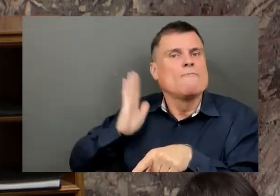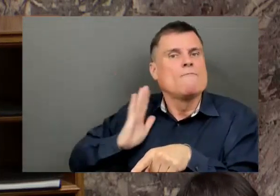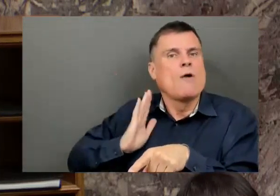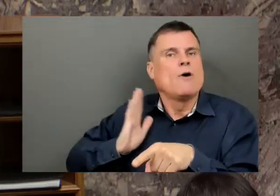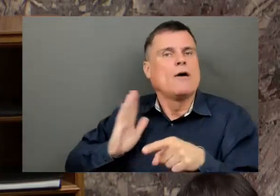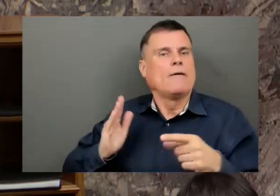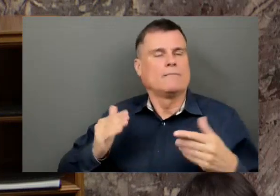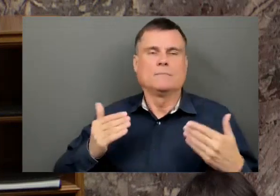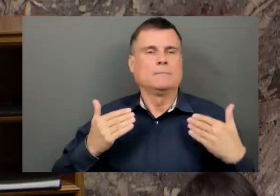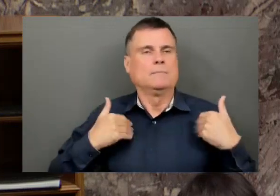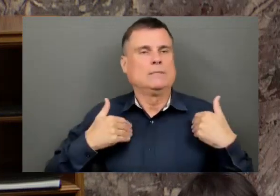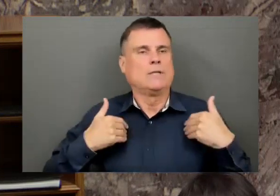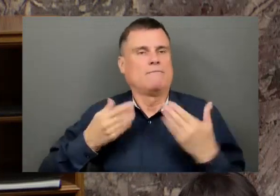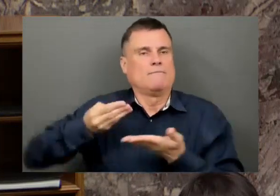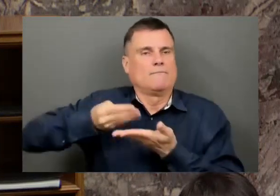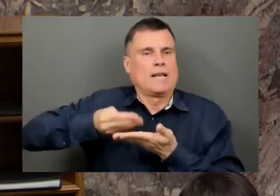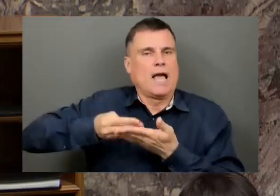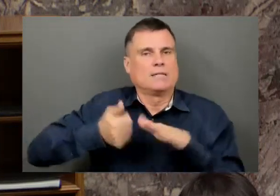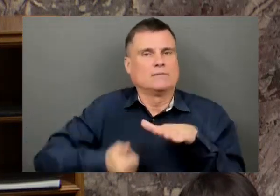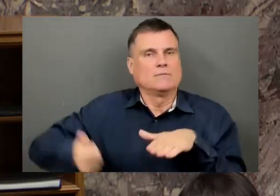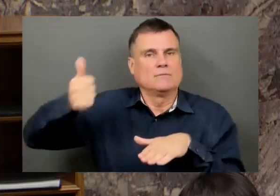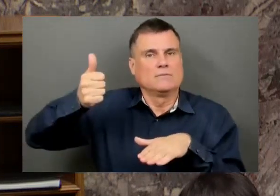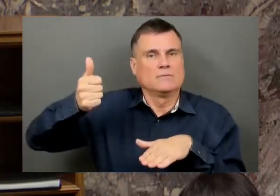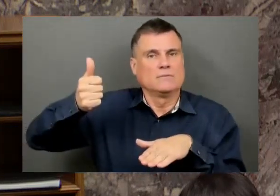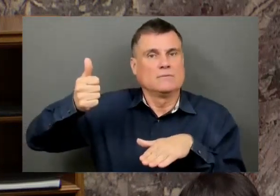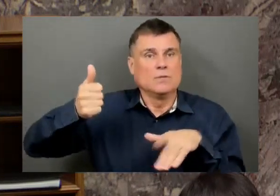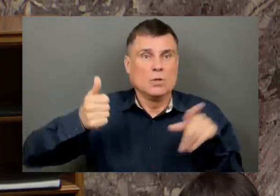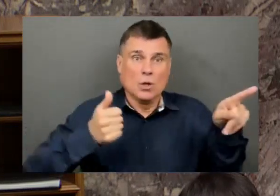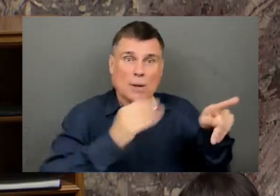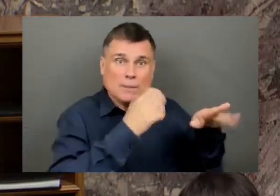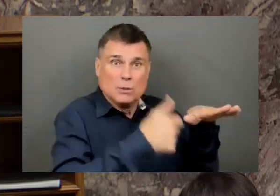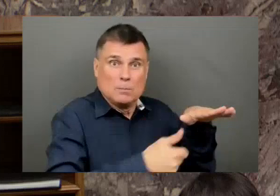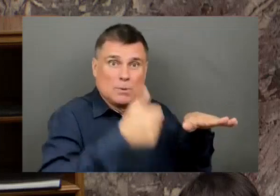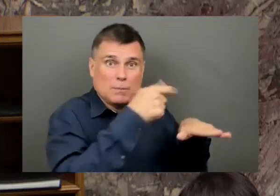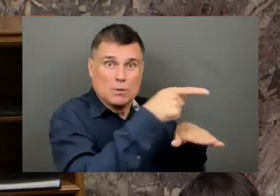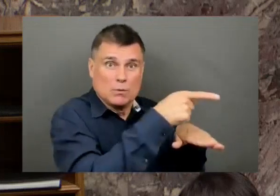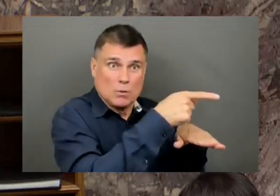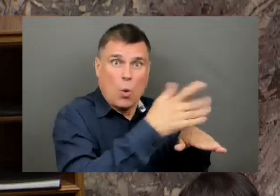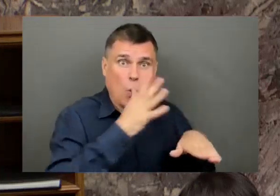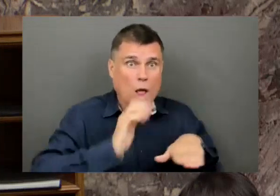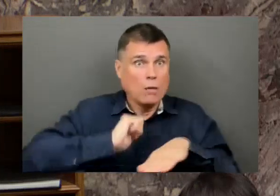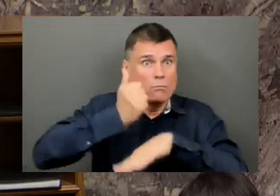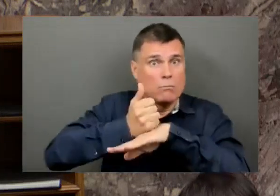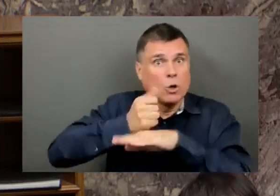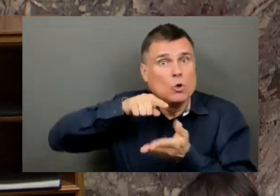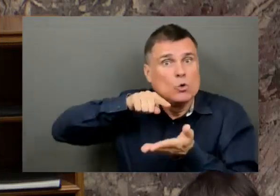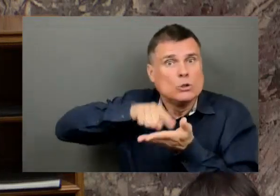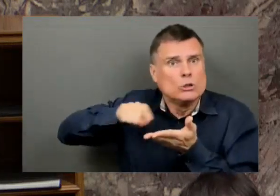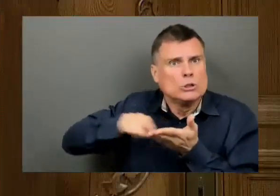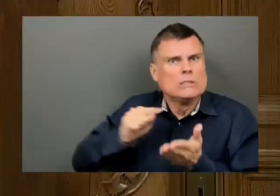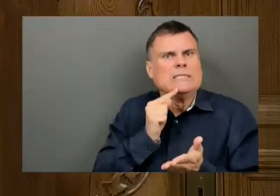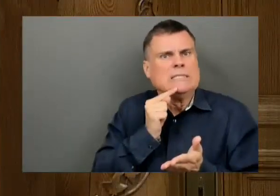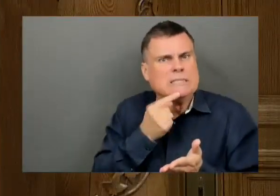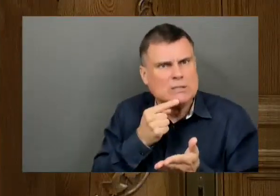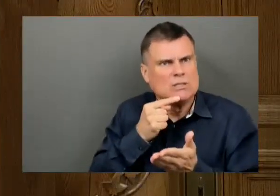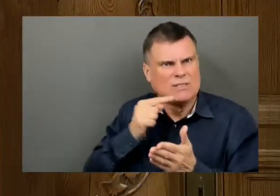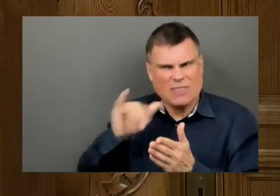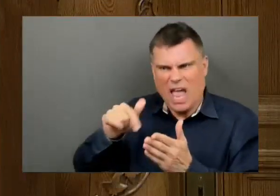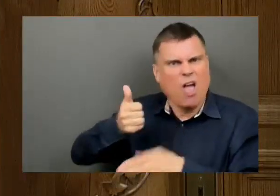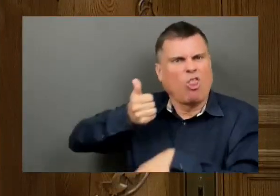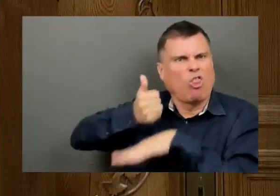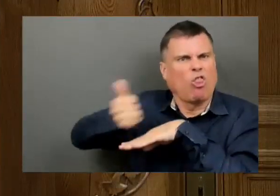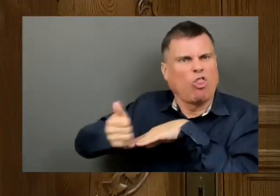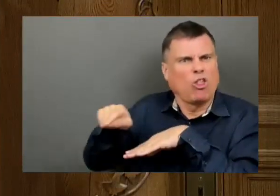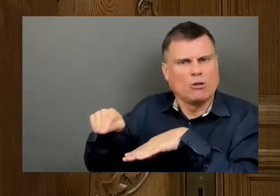and independent inquiry into these very serious allegations? Premier. Thank